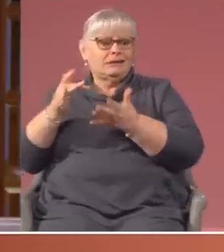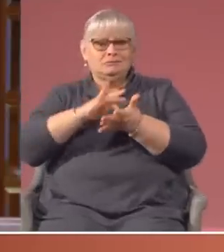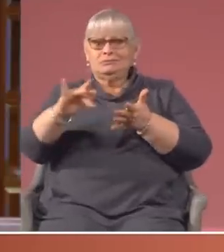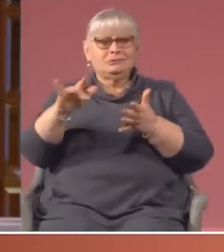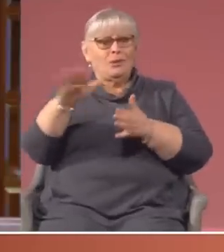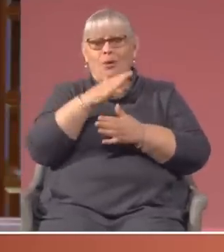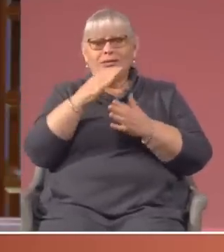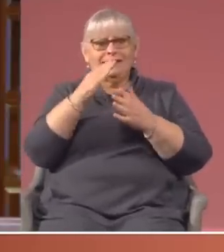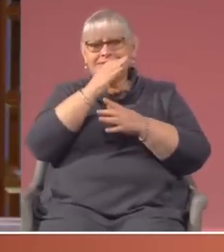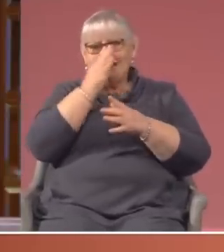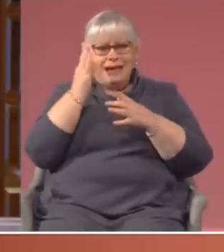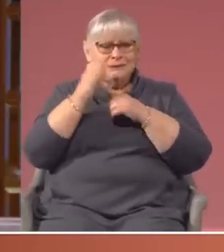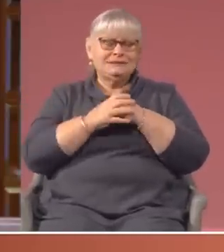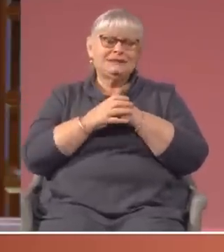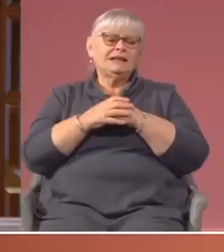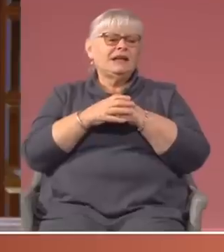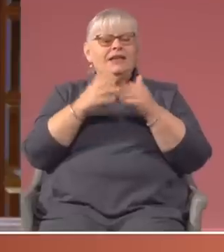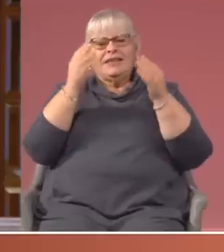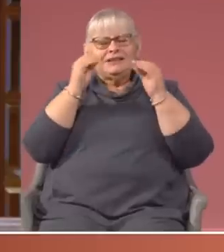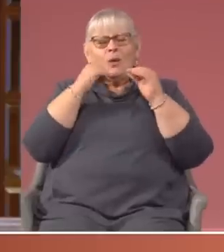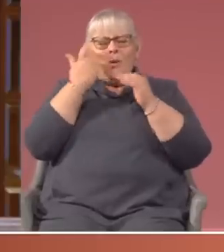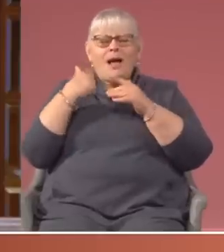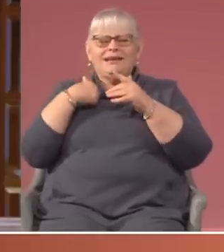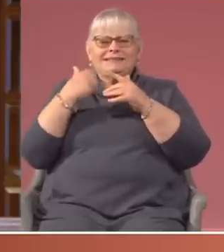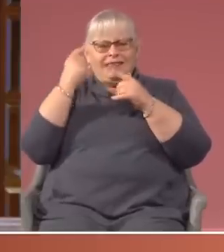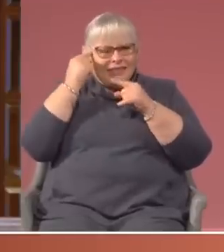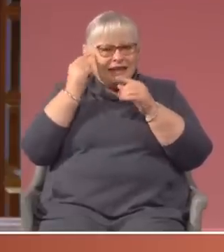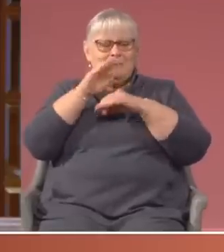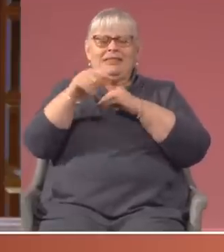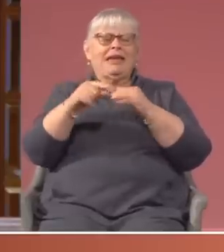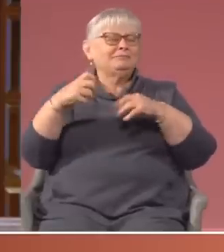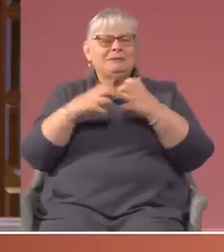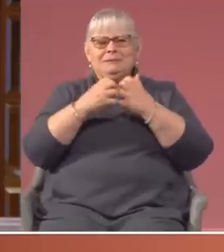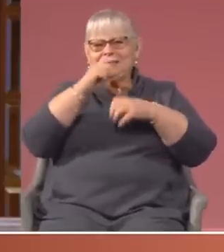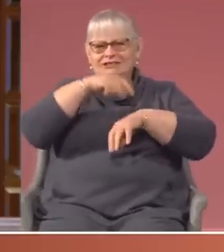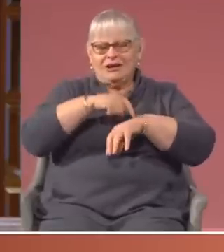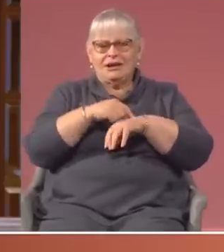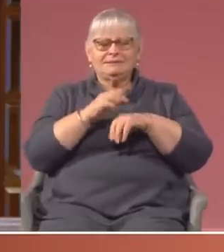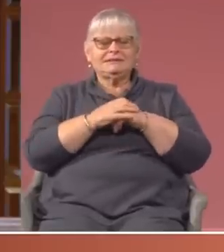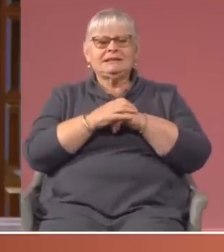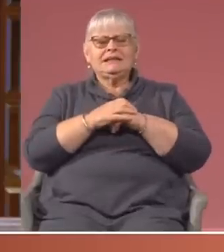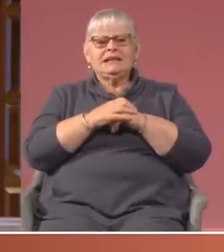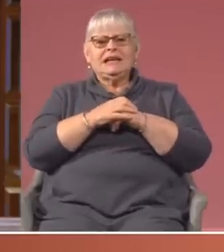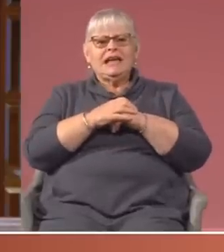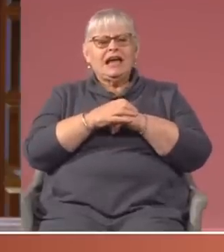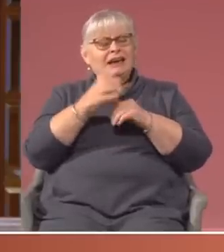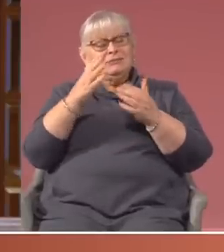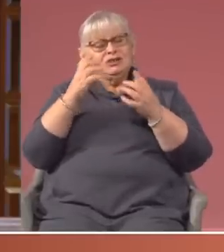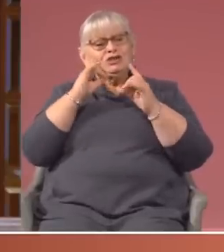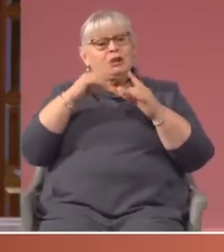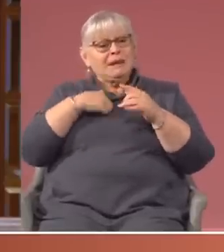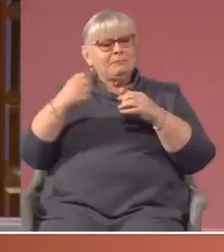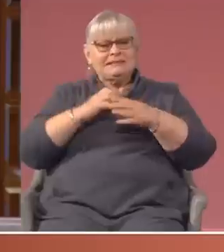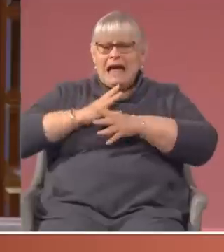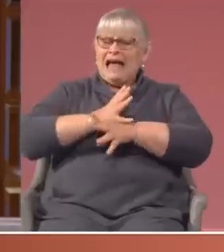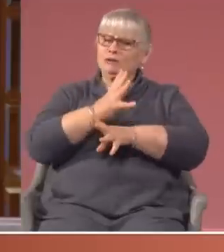attention, pulling me back time and again. Growing up on a farm instilled in me the importance of hard work and an